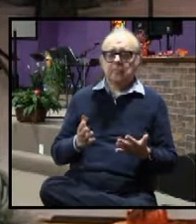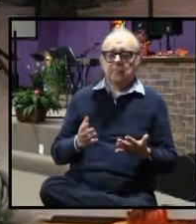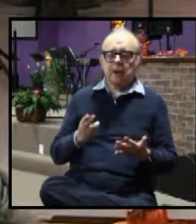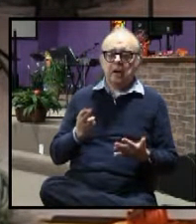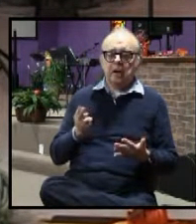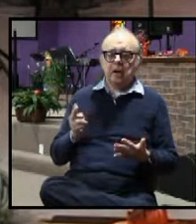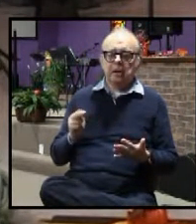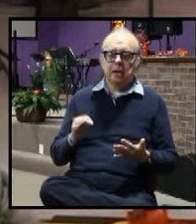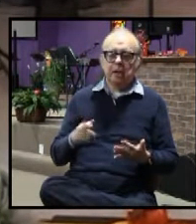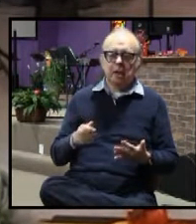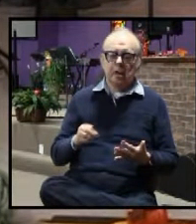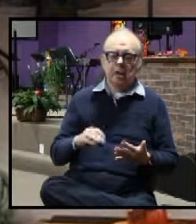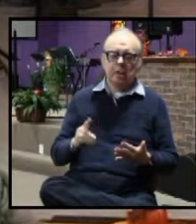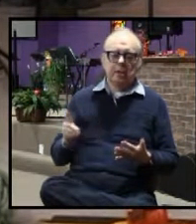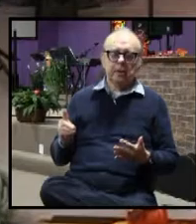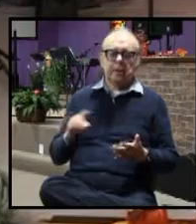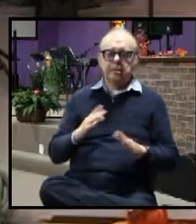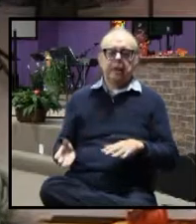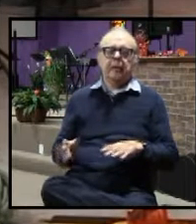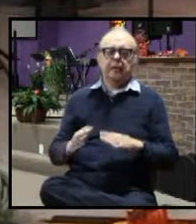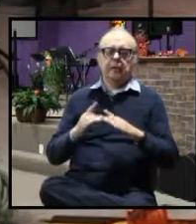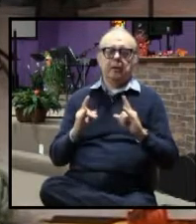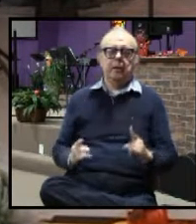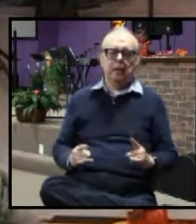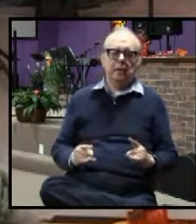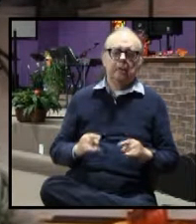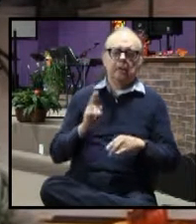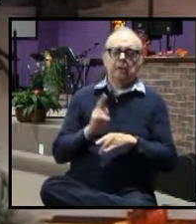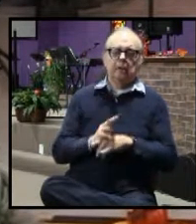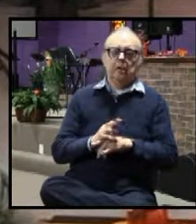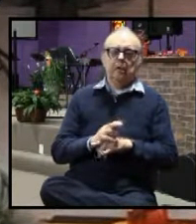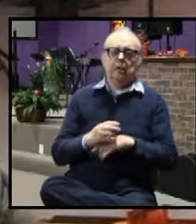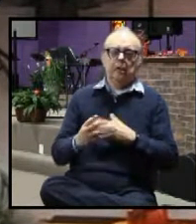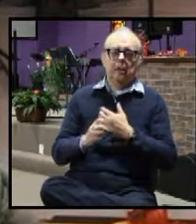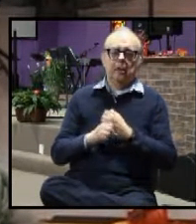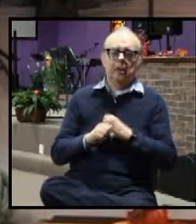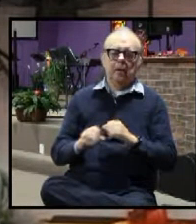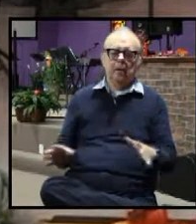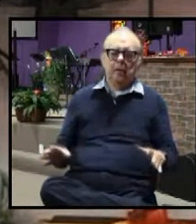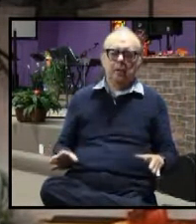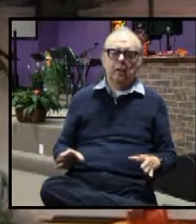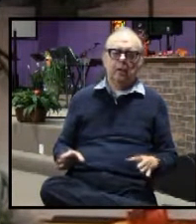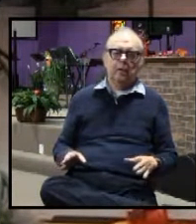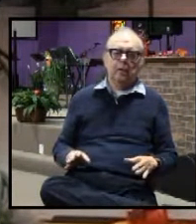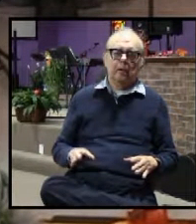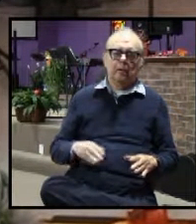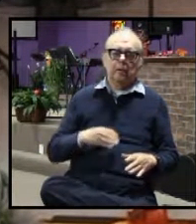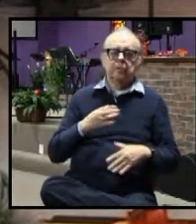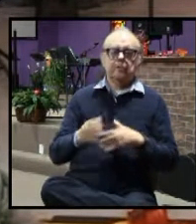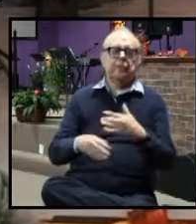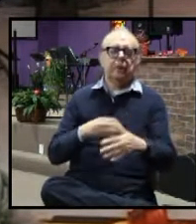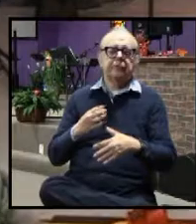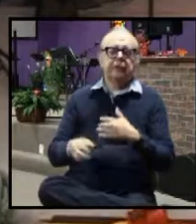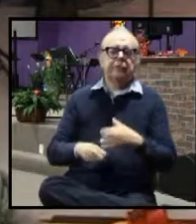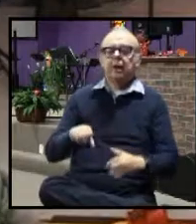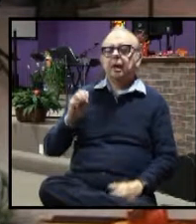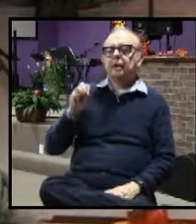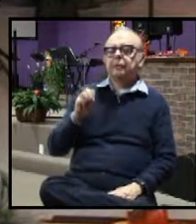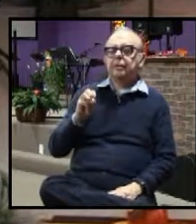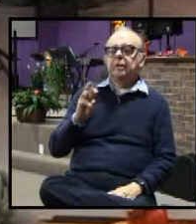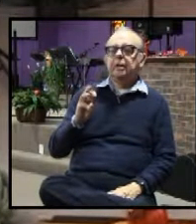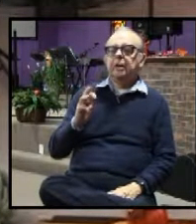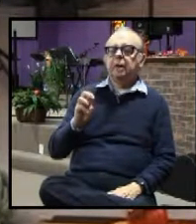in a Hungarian death camp, they were using the prisoners simply to do nothing but process sewage.